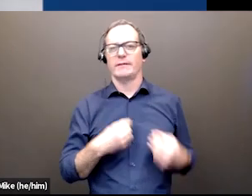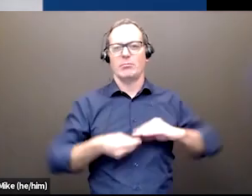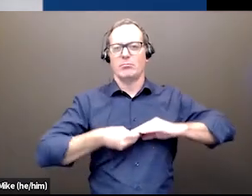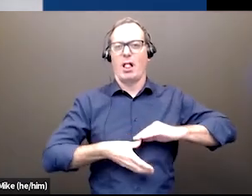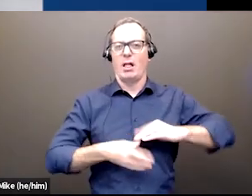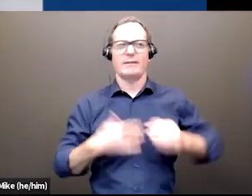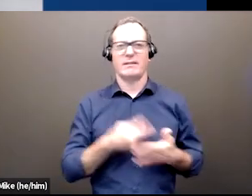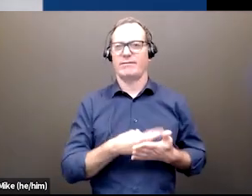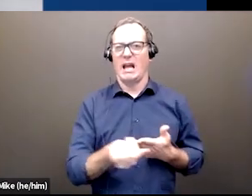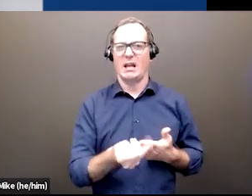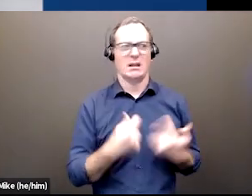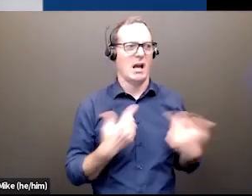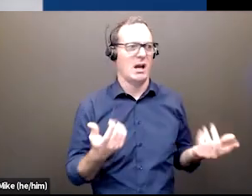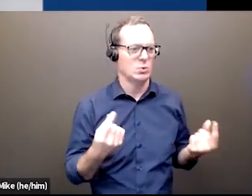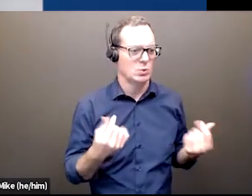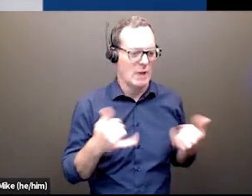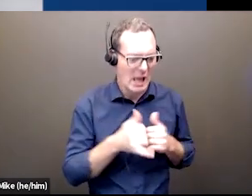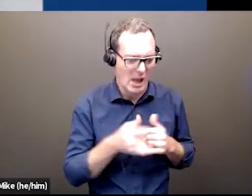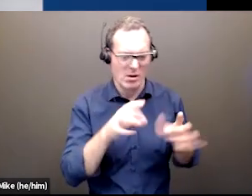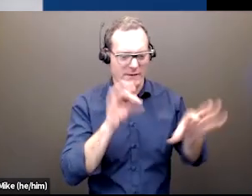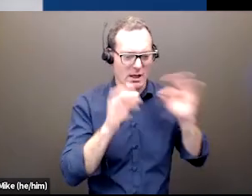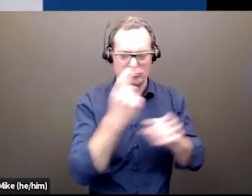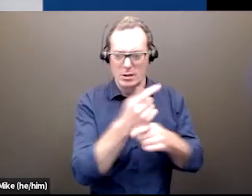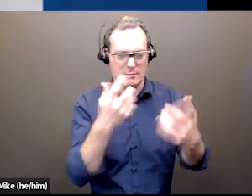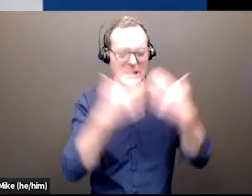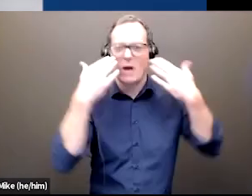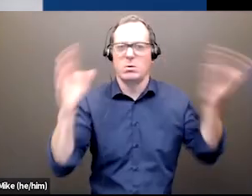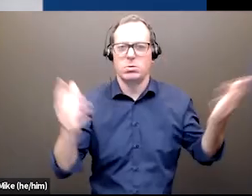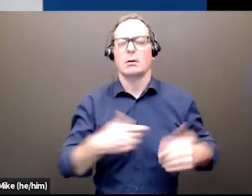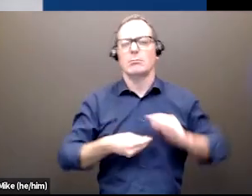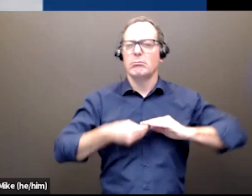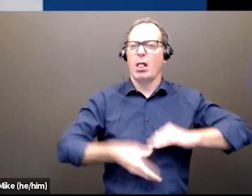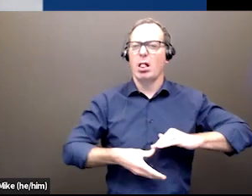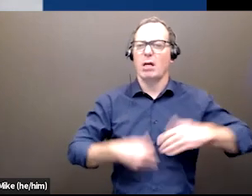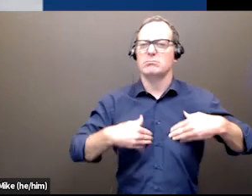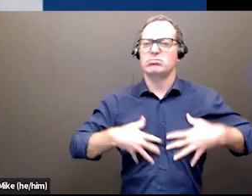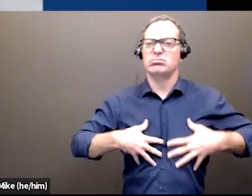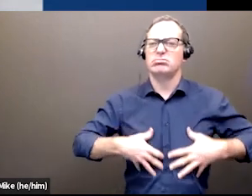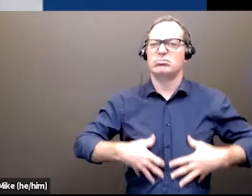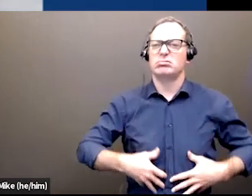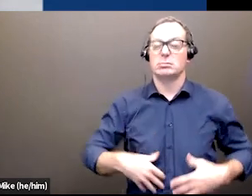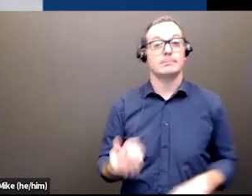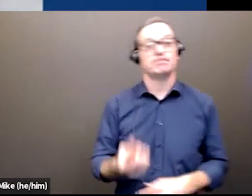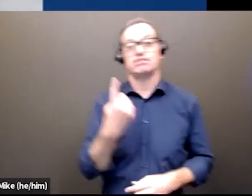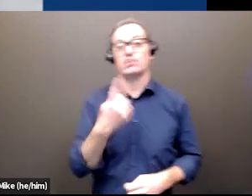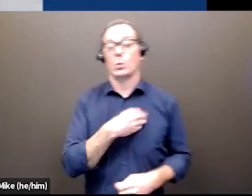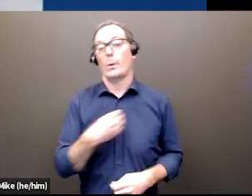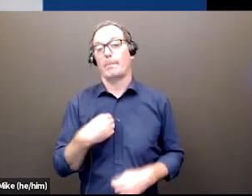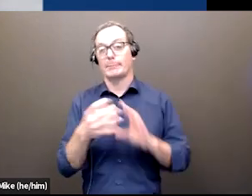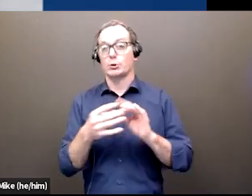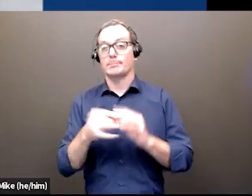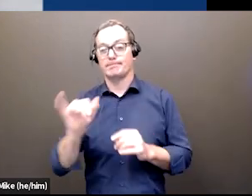and access the services your child needs. This is the experience as described by one of the CUPW